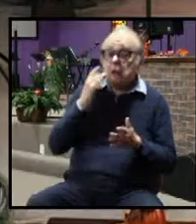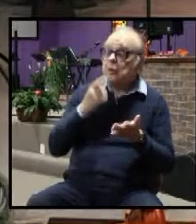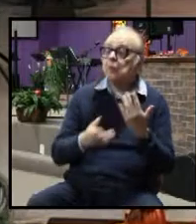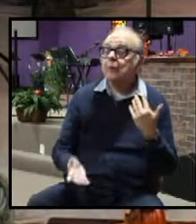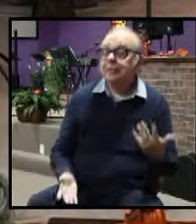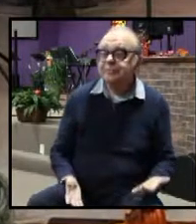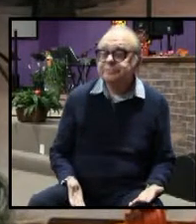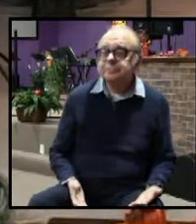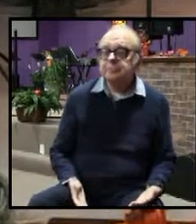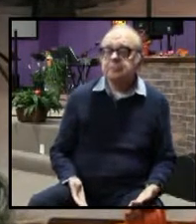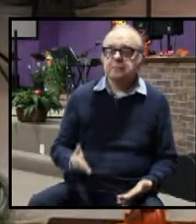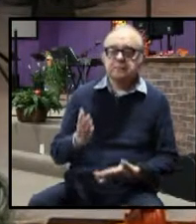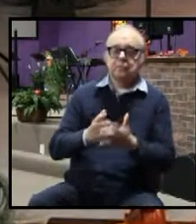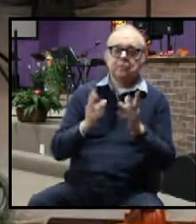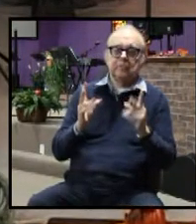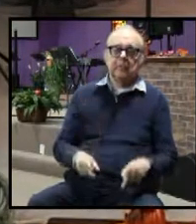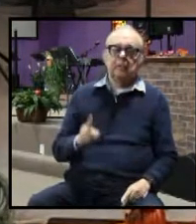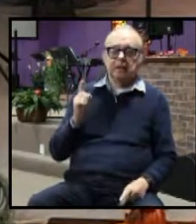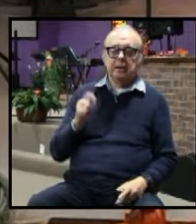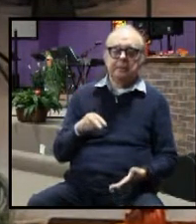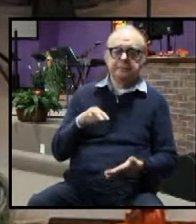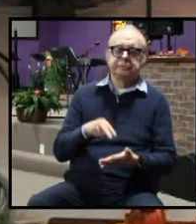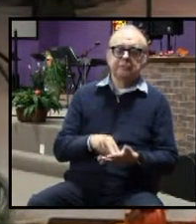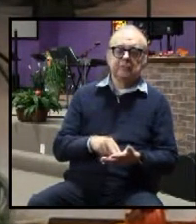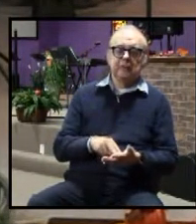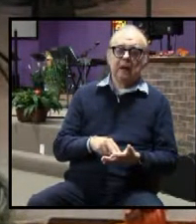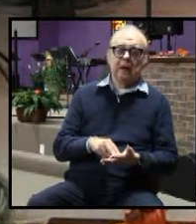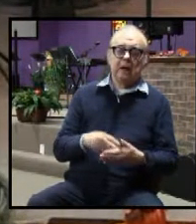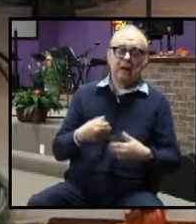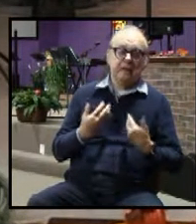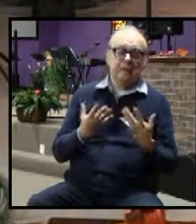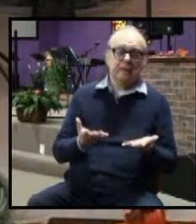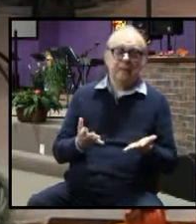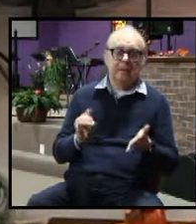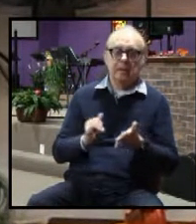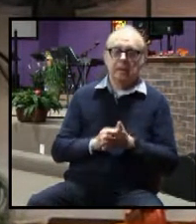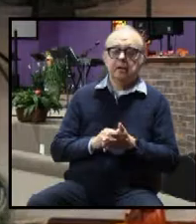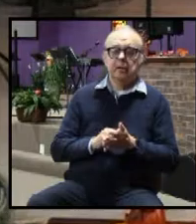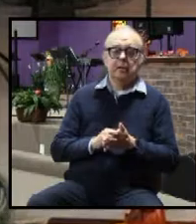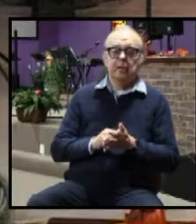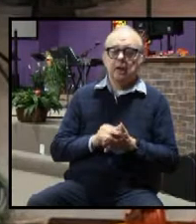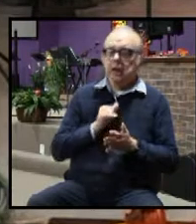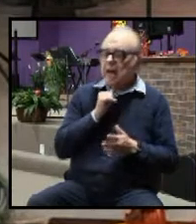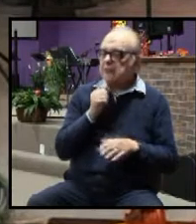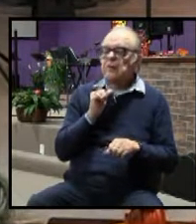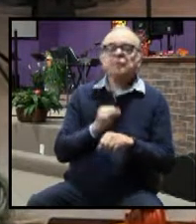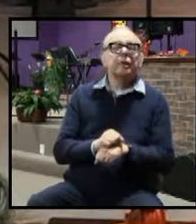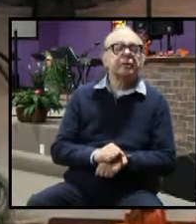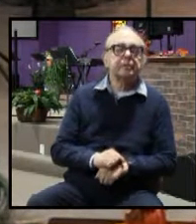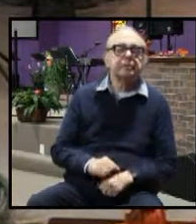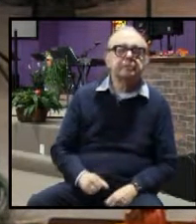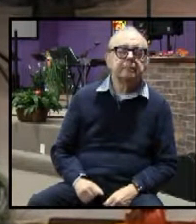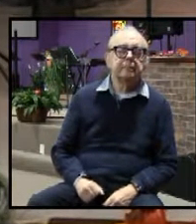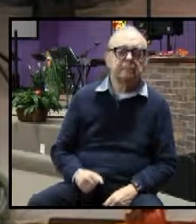you know what? Somebody needs to stand up and admit, this doesn't